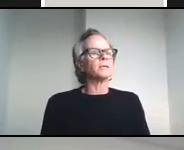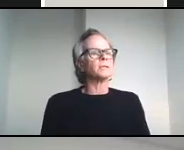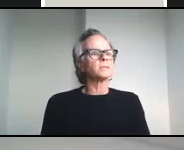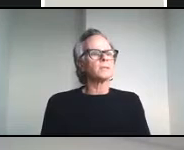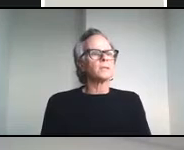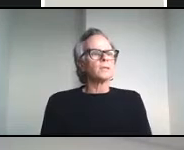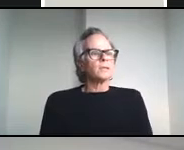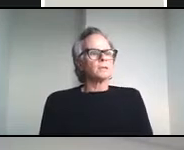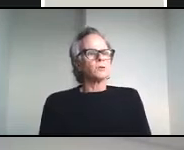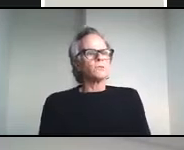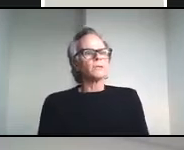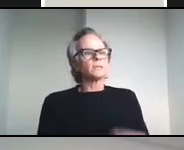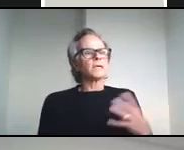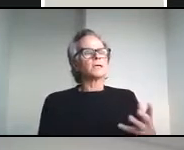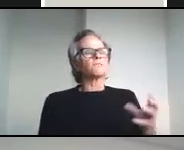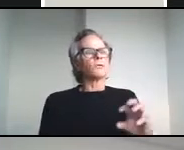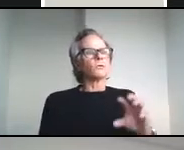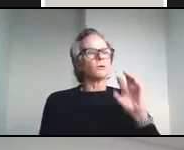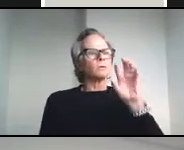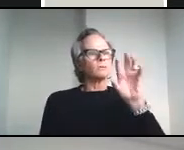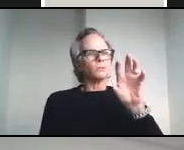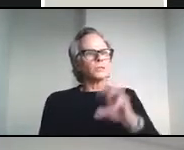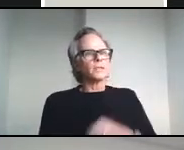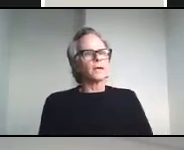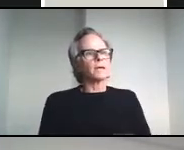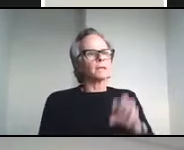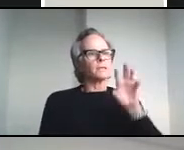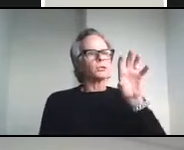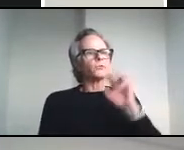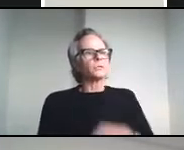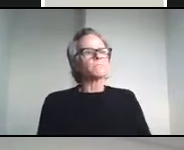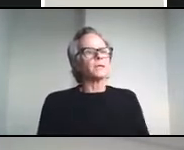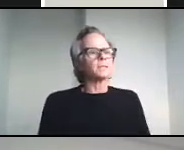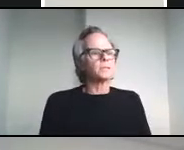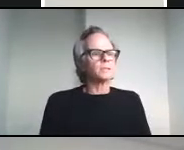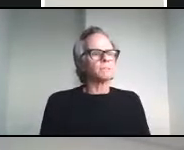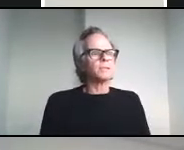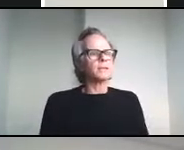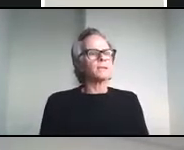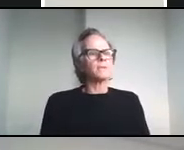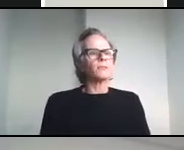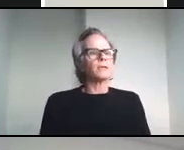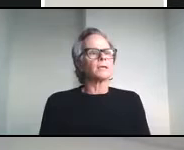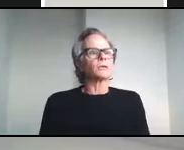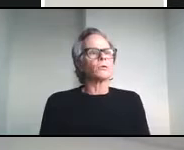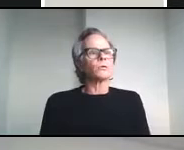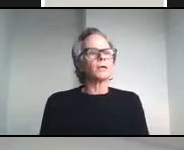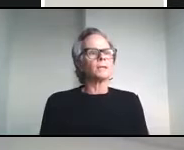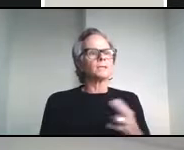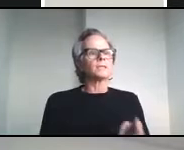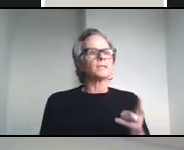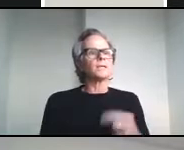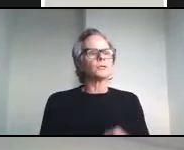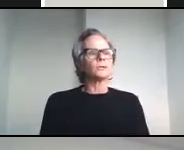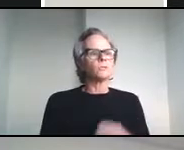children's space. Moving to the second floor, you're seeing highlighted the children's space in pink in the upper right-hand corner